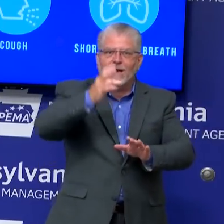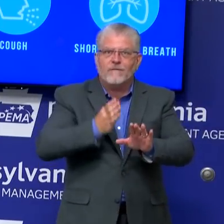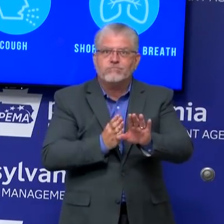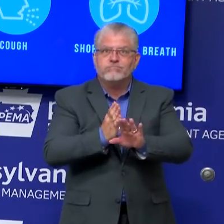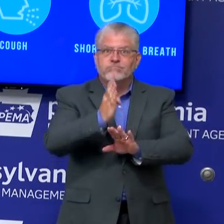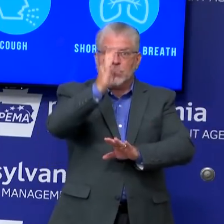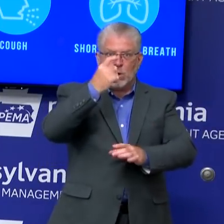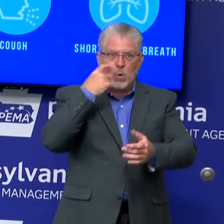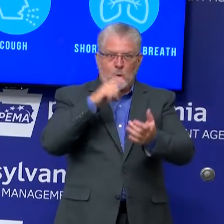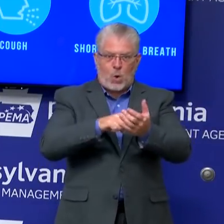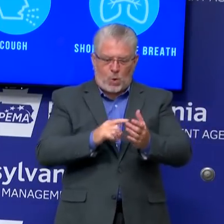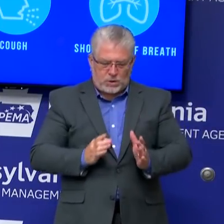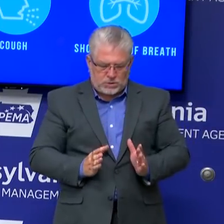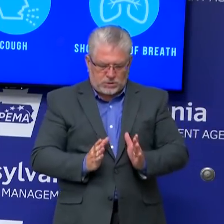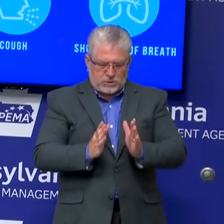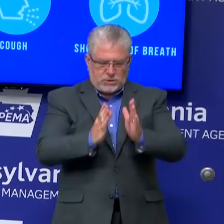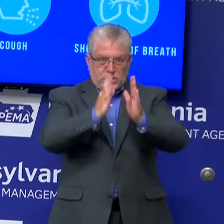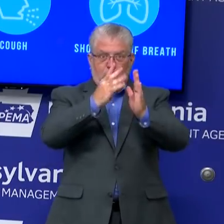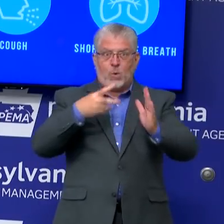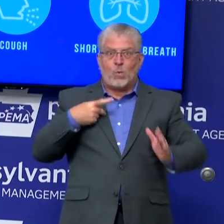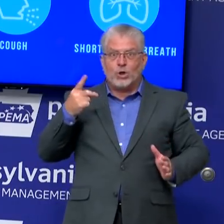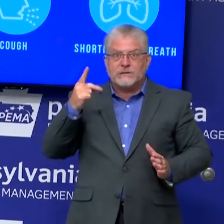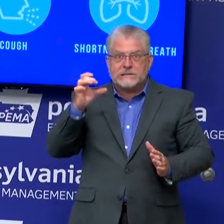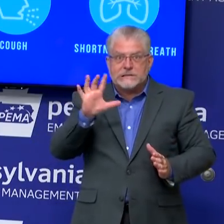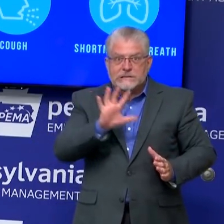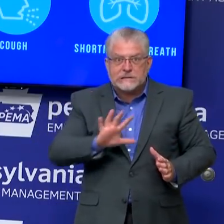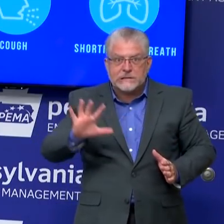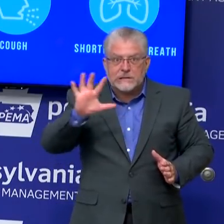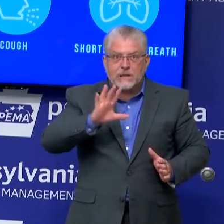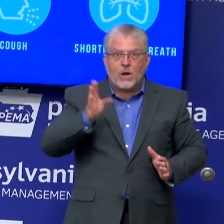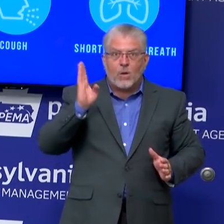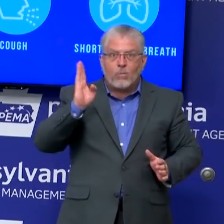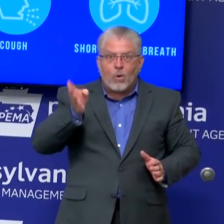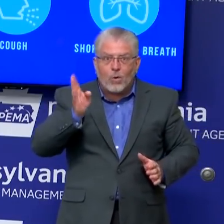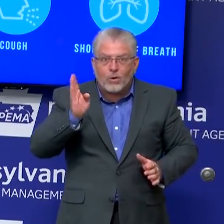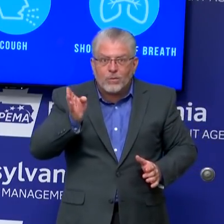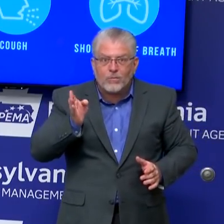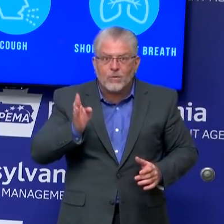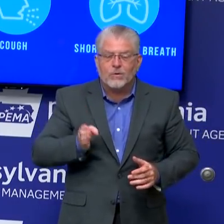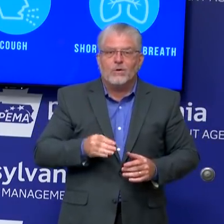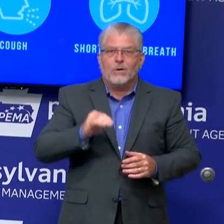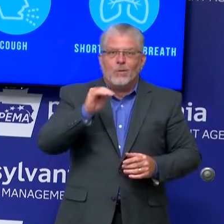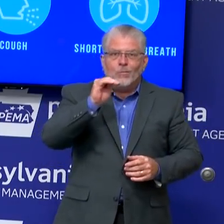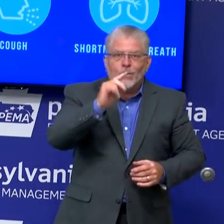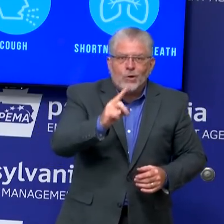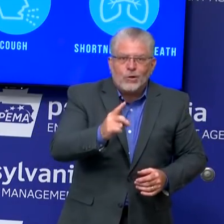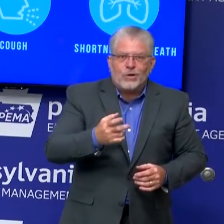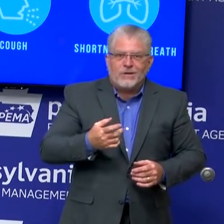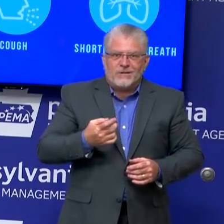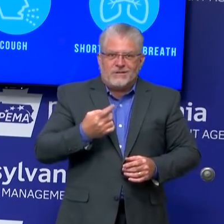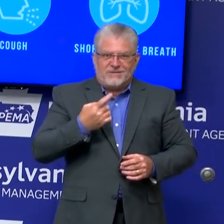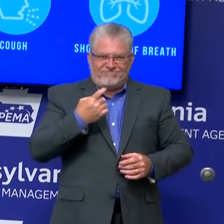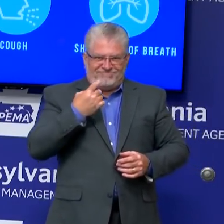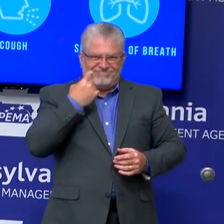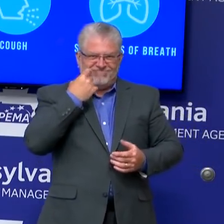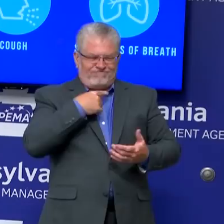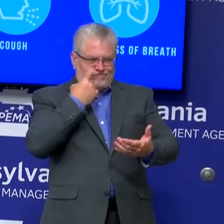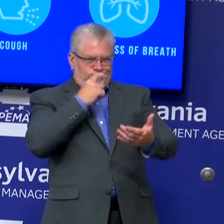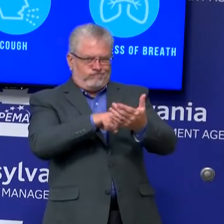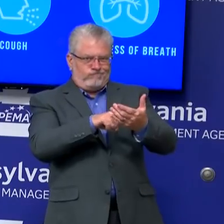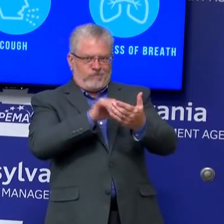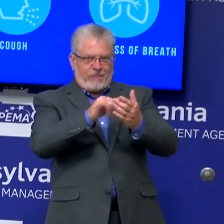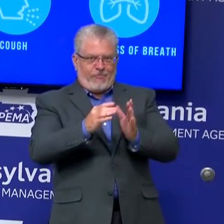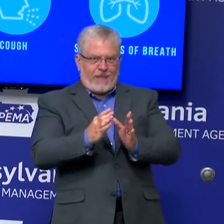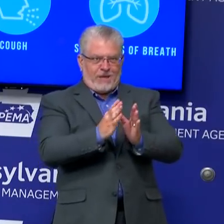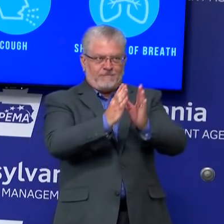Washington, D.C. metro area, in the Baltimore, Maryland area. Those areas just a couple weeks ago looked much more like us or